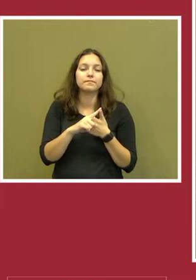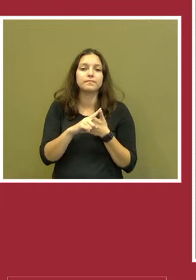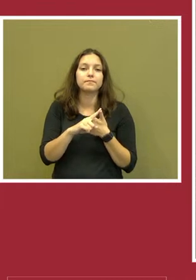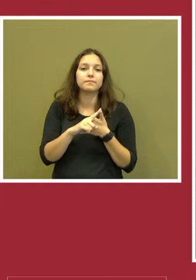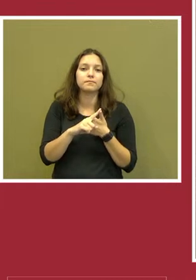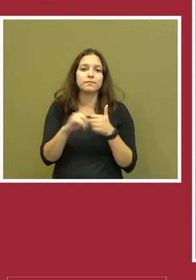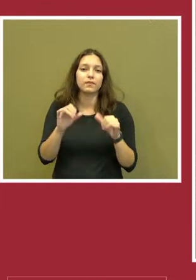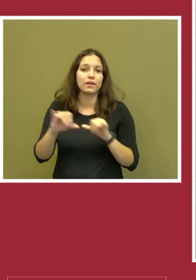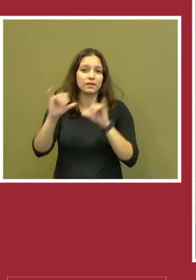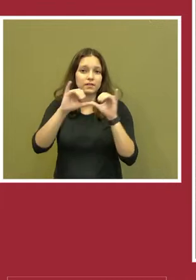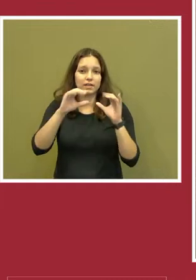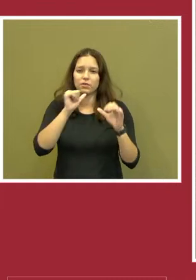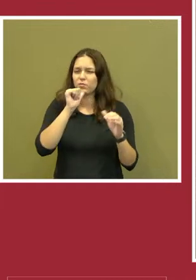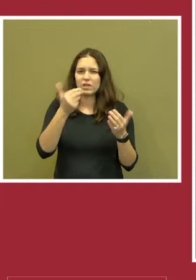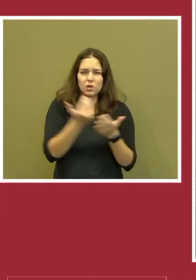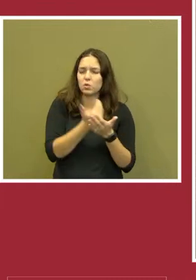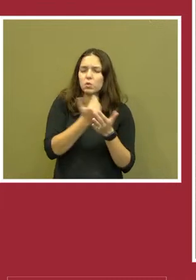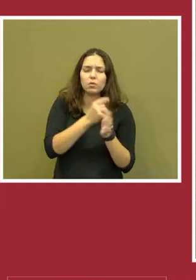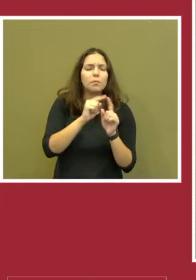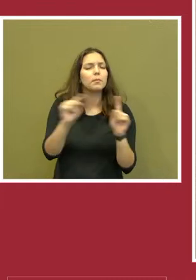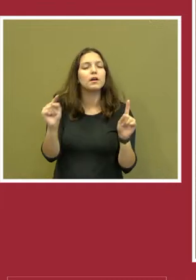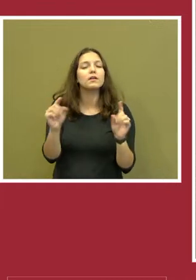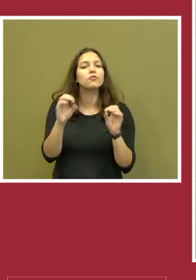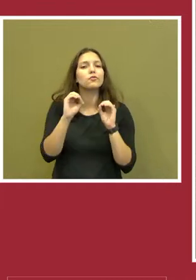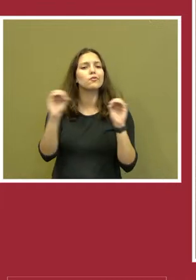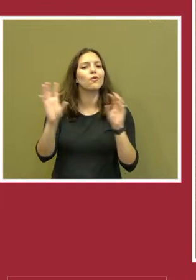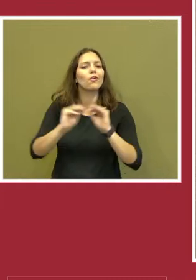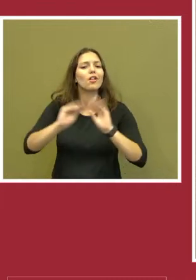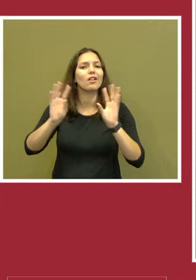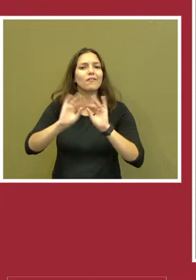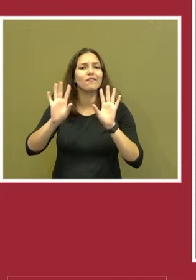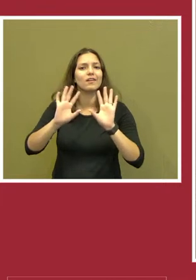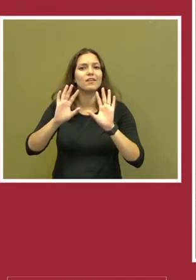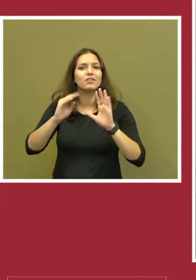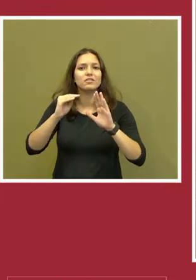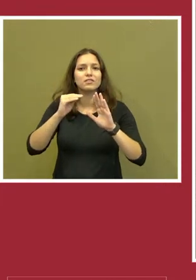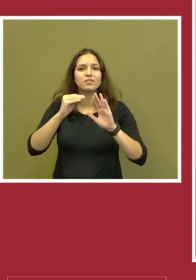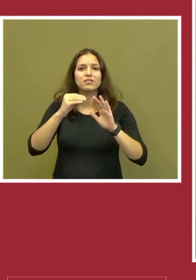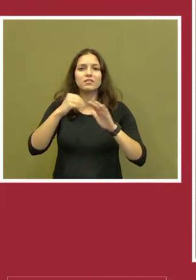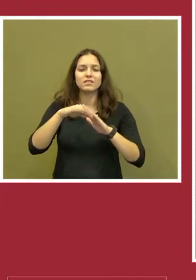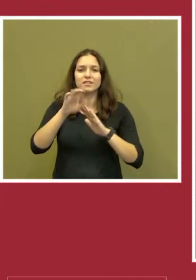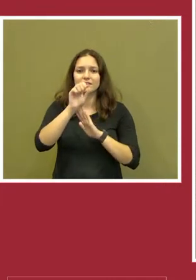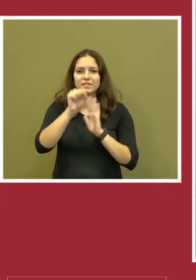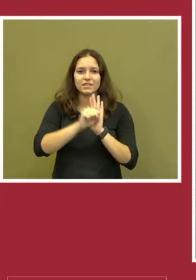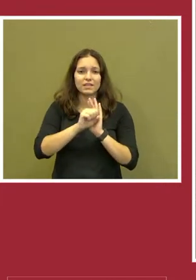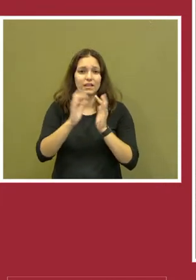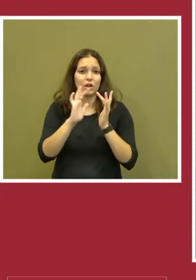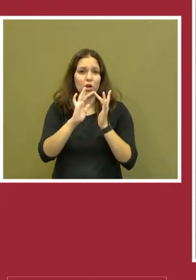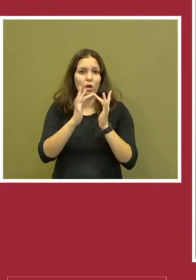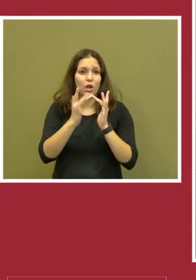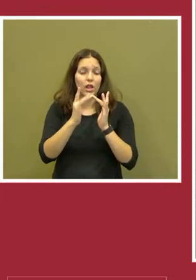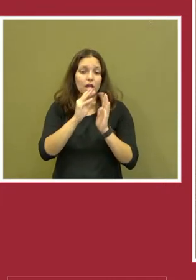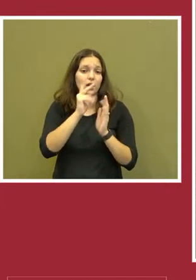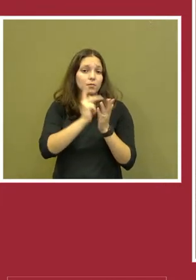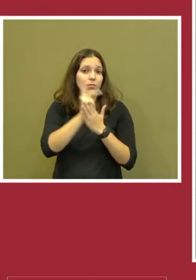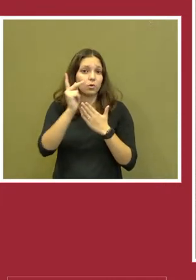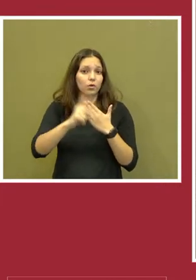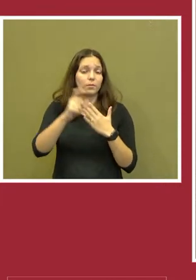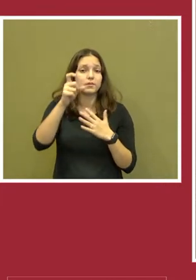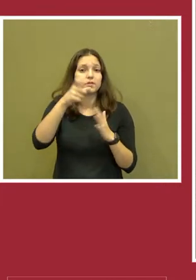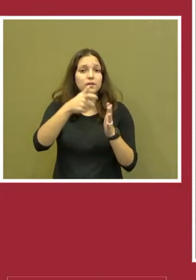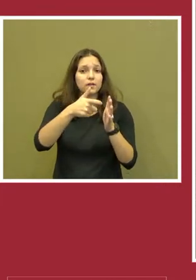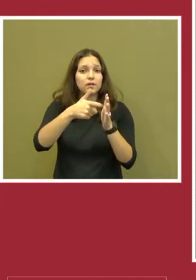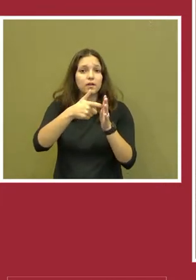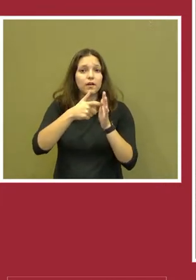the standard wasn't new, but there was no clarification anywhere in the state that online programs had to